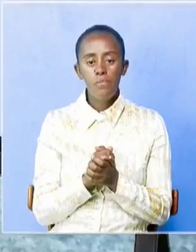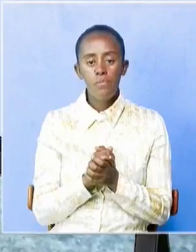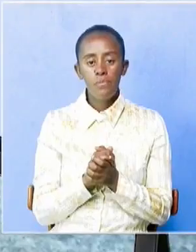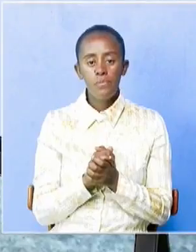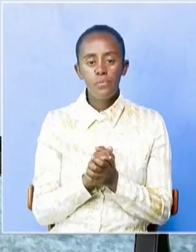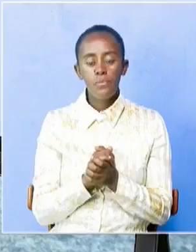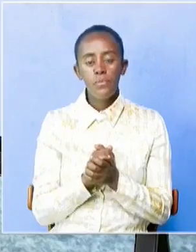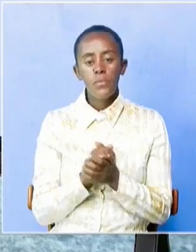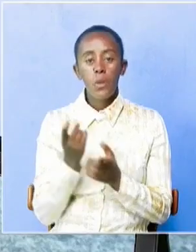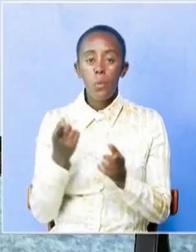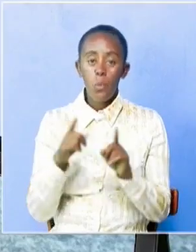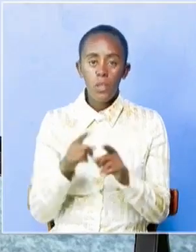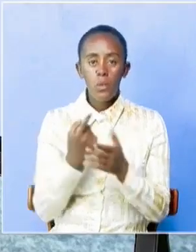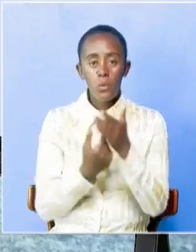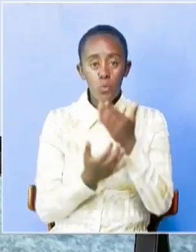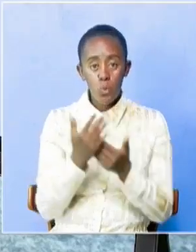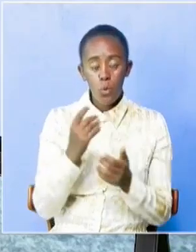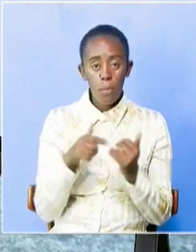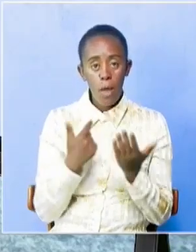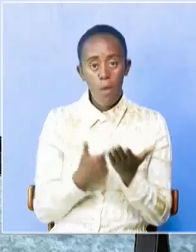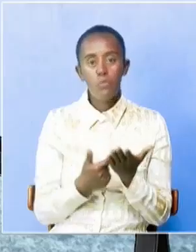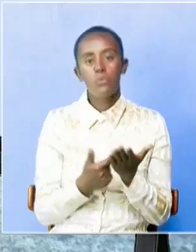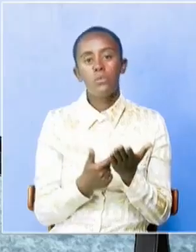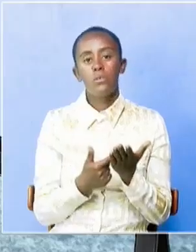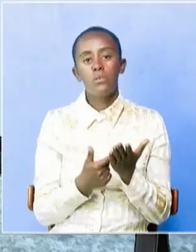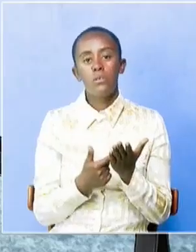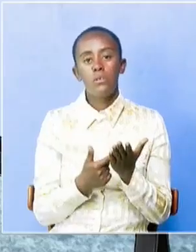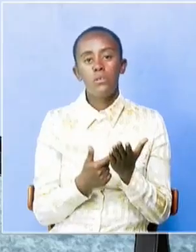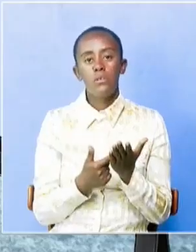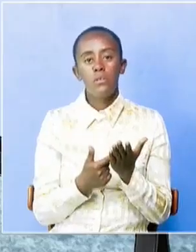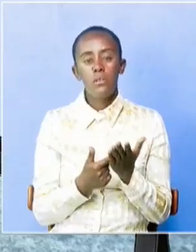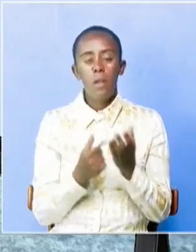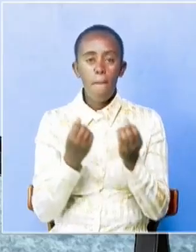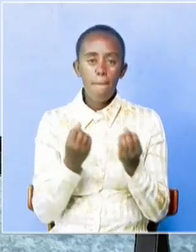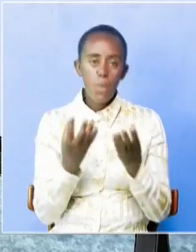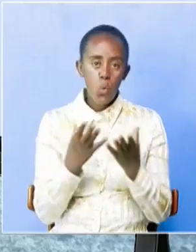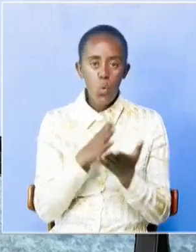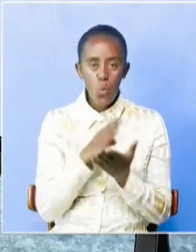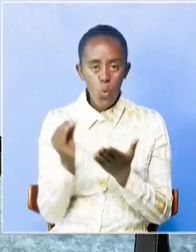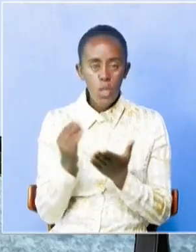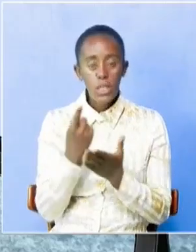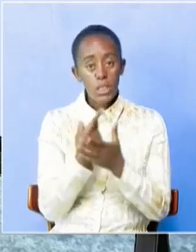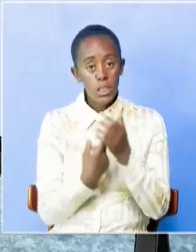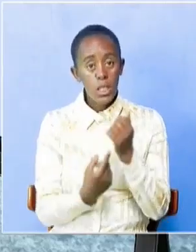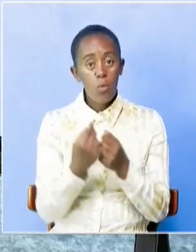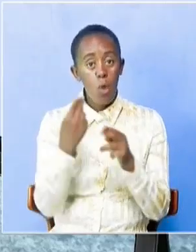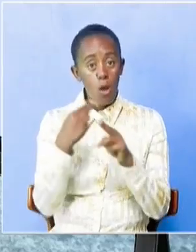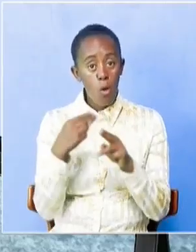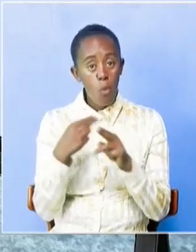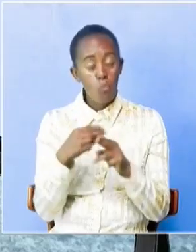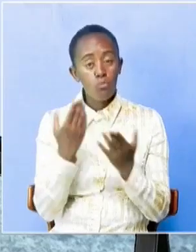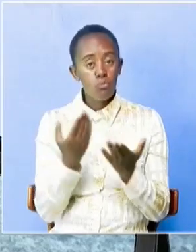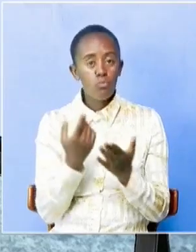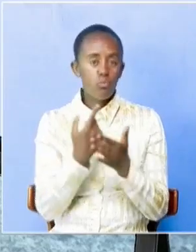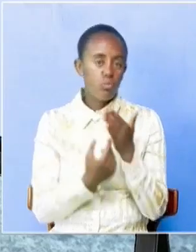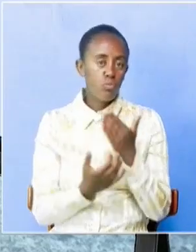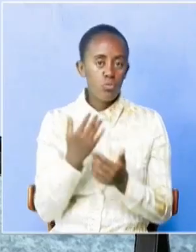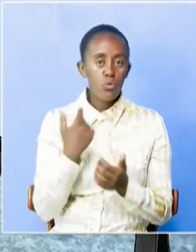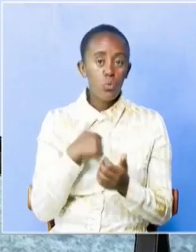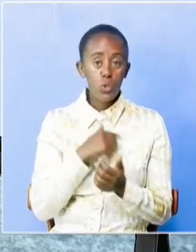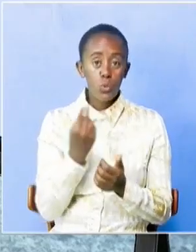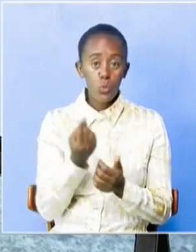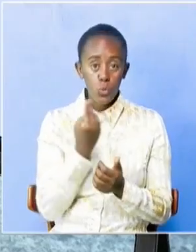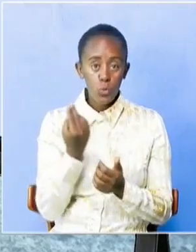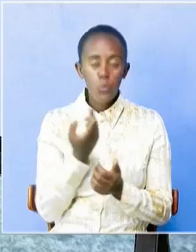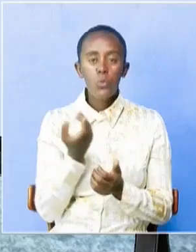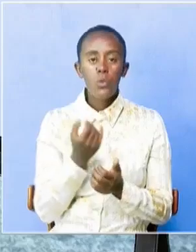so far, when we were talking about plural and singular nouns, we used apostrophes